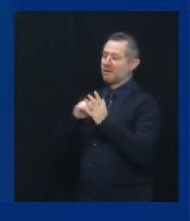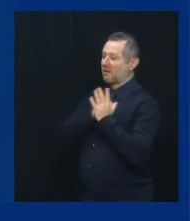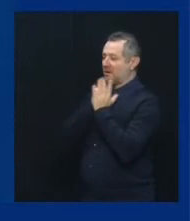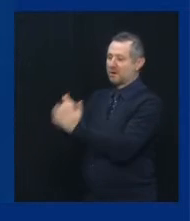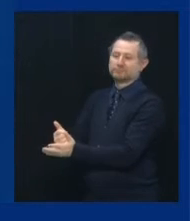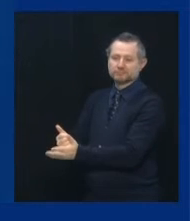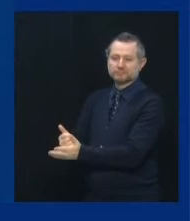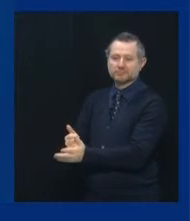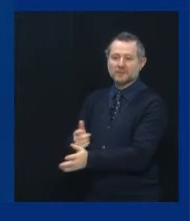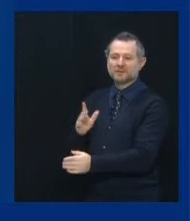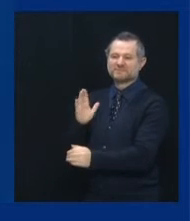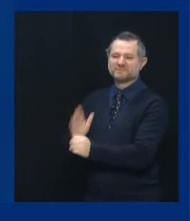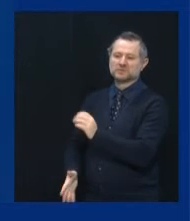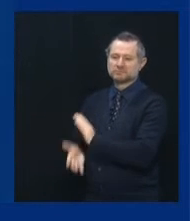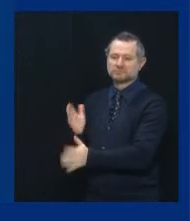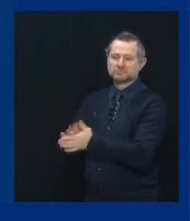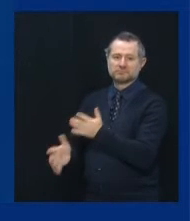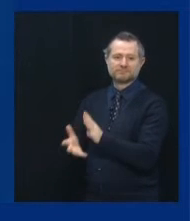done more quickly.